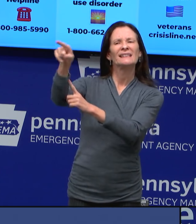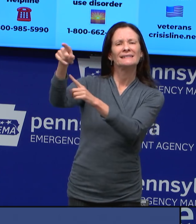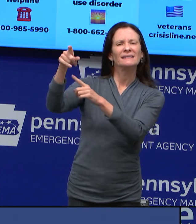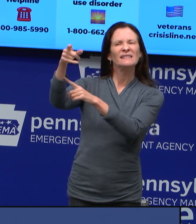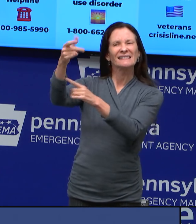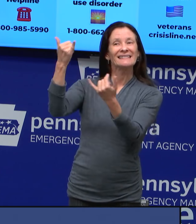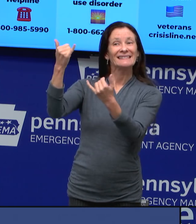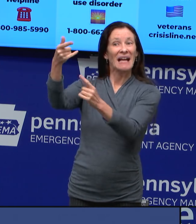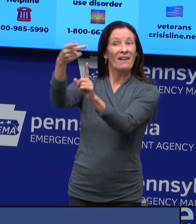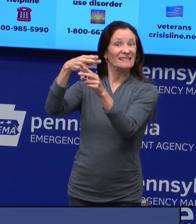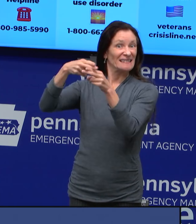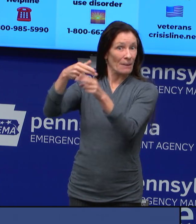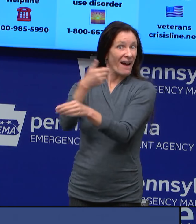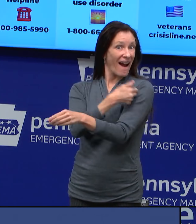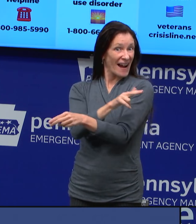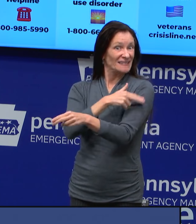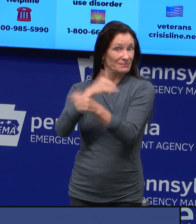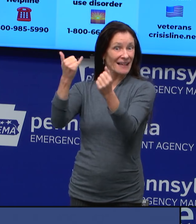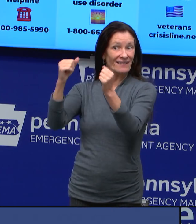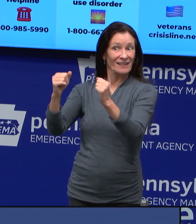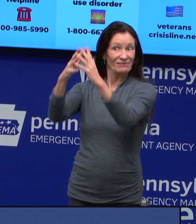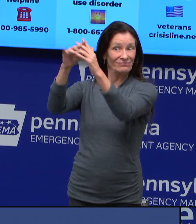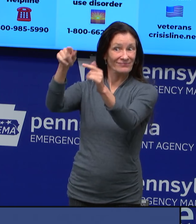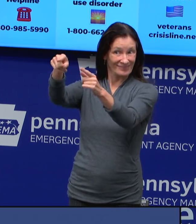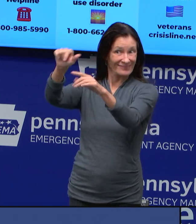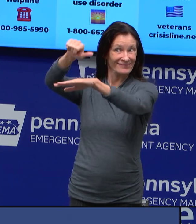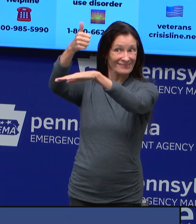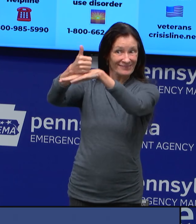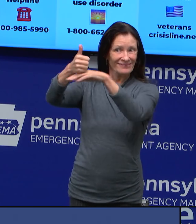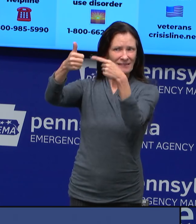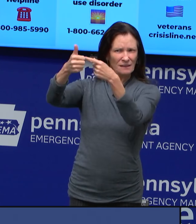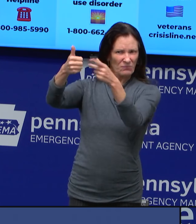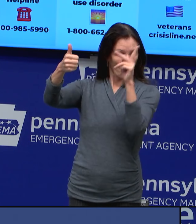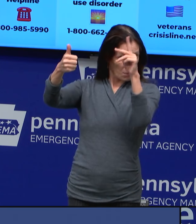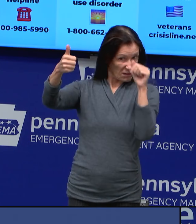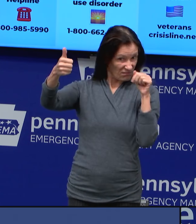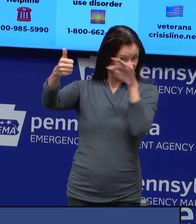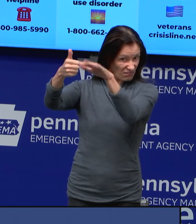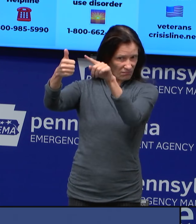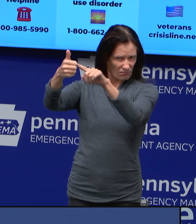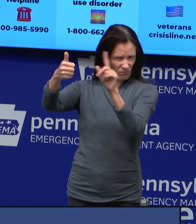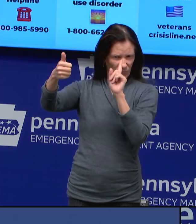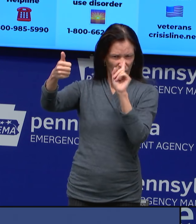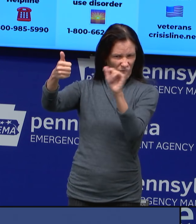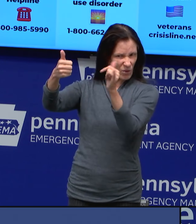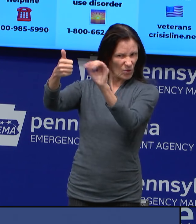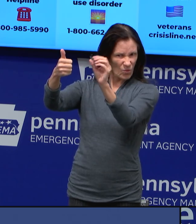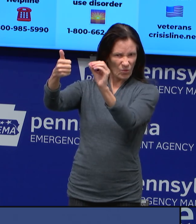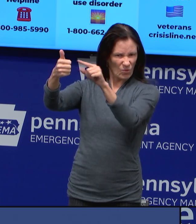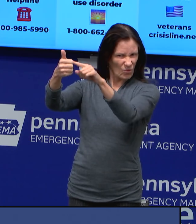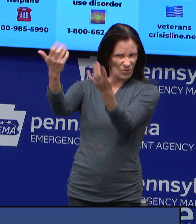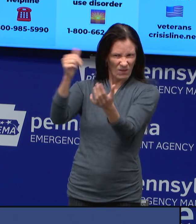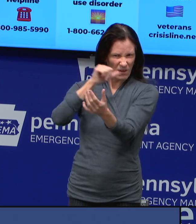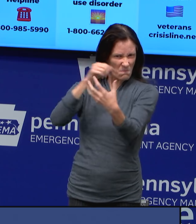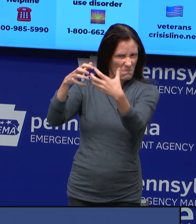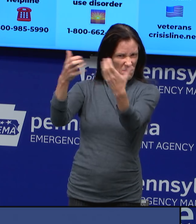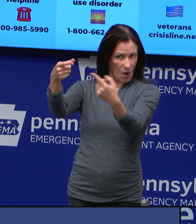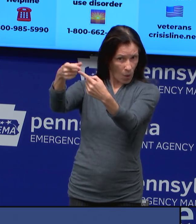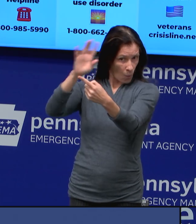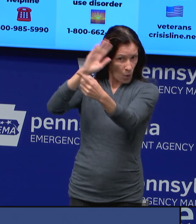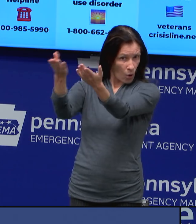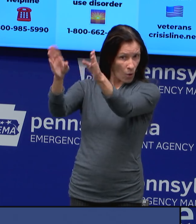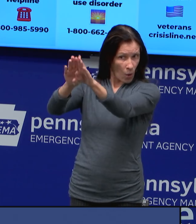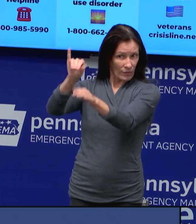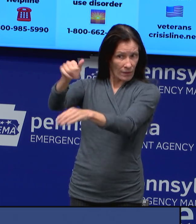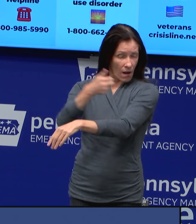pleased that the hospitals in the Northeast have been able to take care of the numbers of patients that have come, and that we